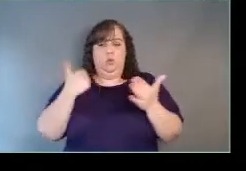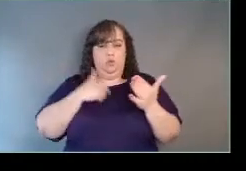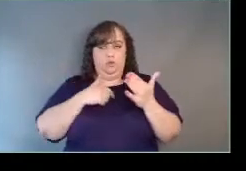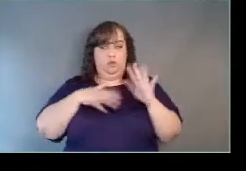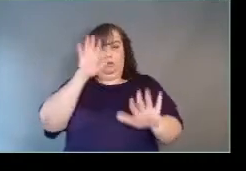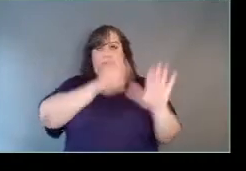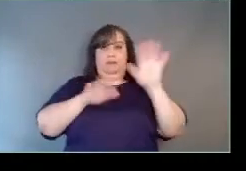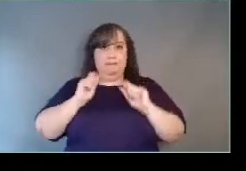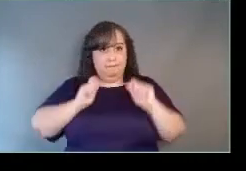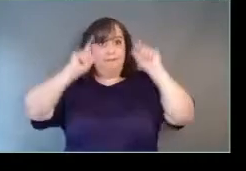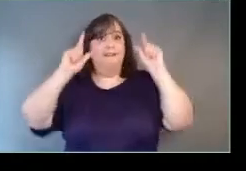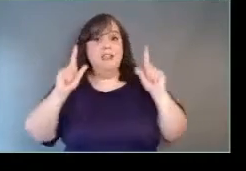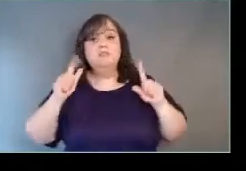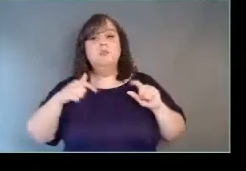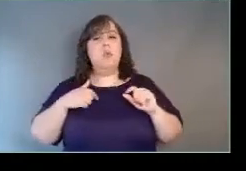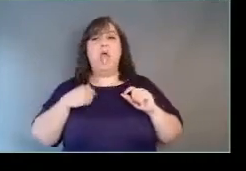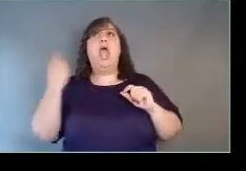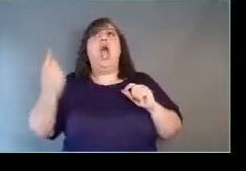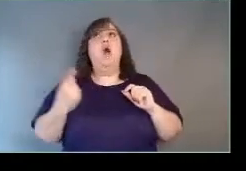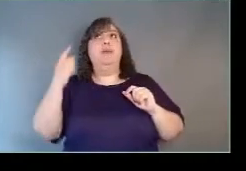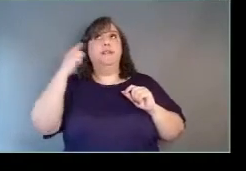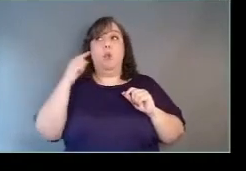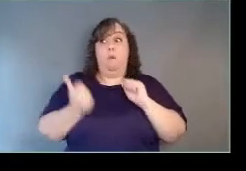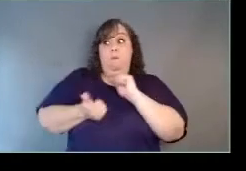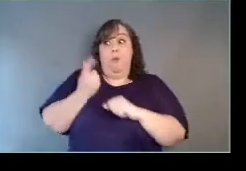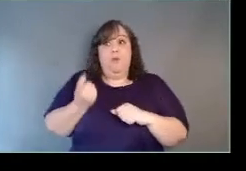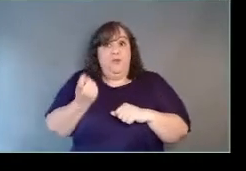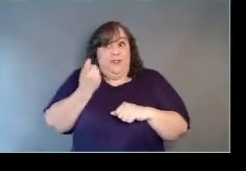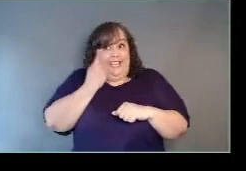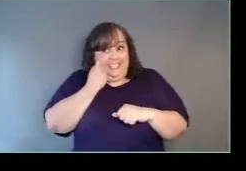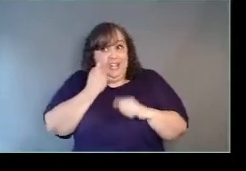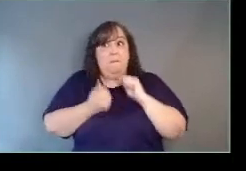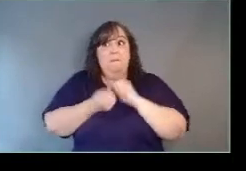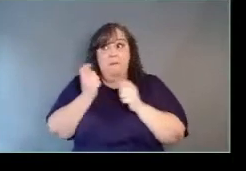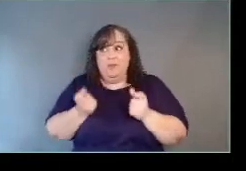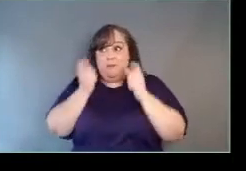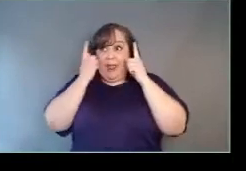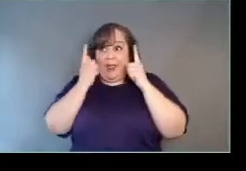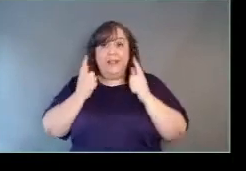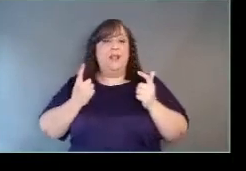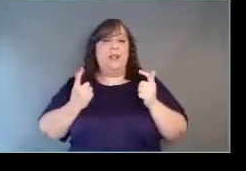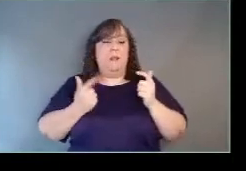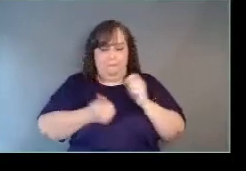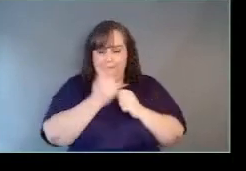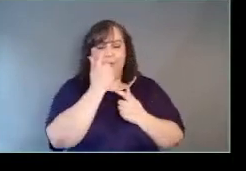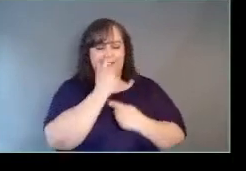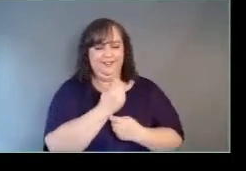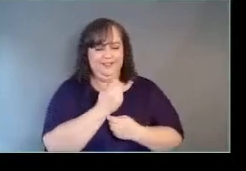the most recent surprise the most surprising and therefore the most interesting.